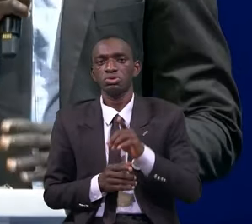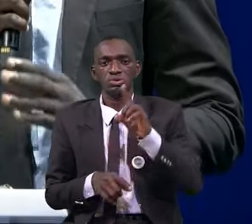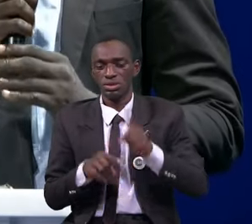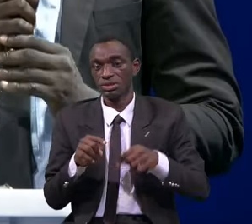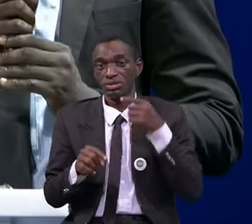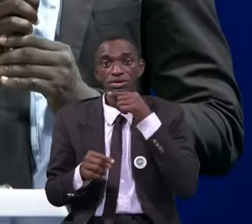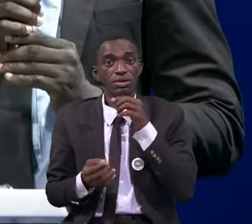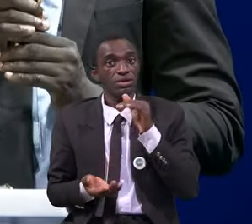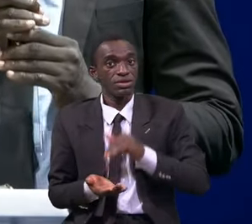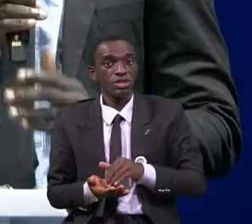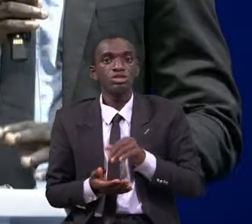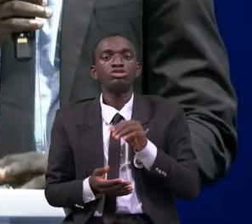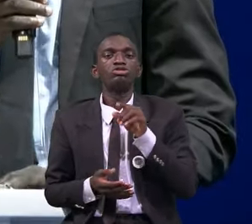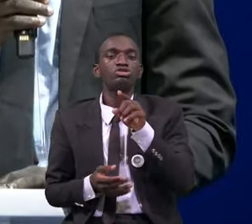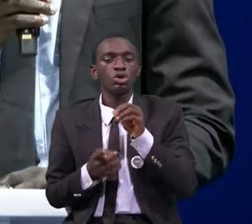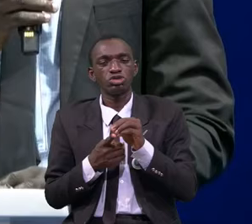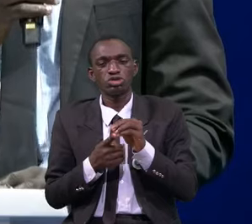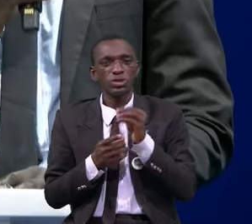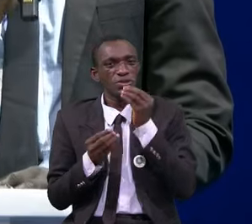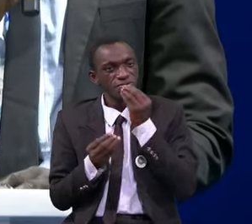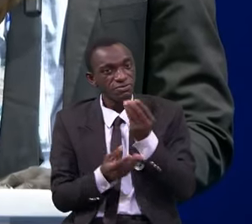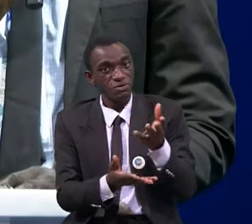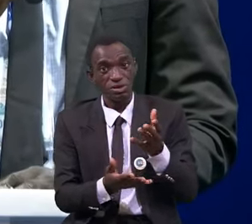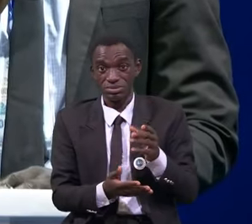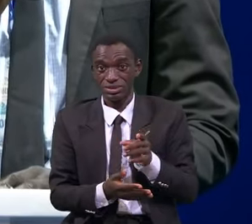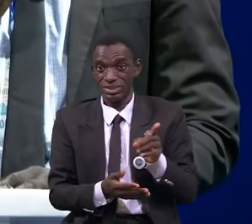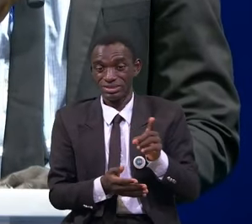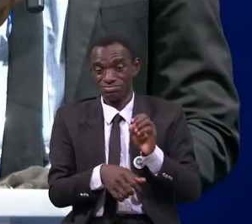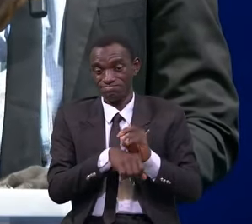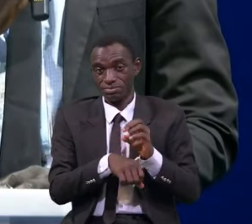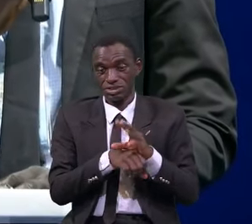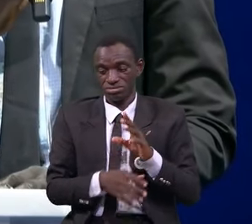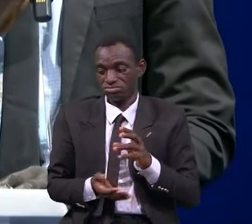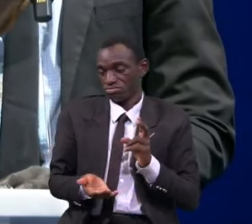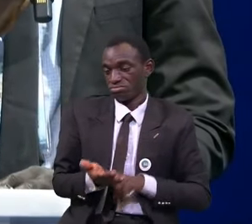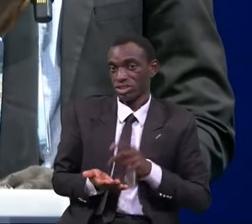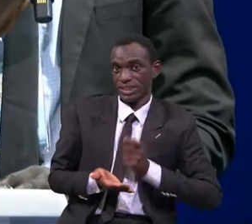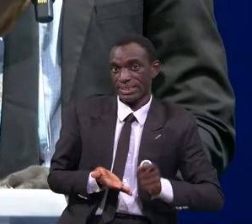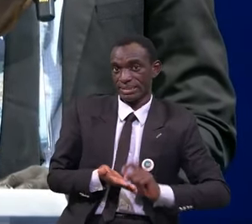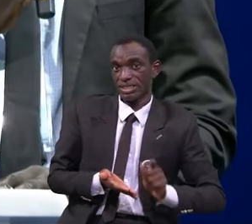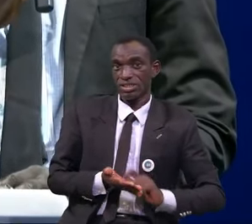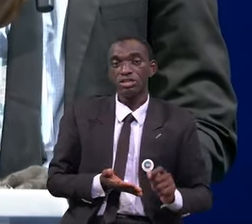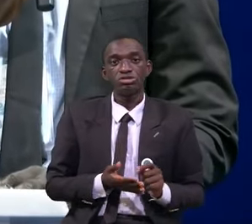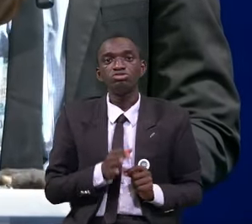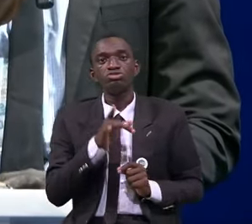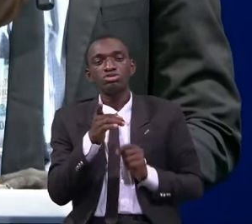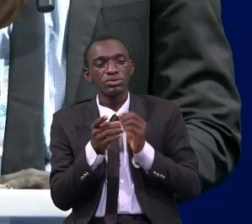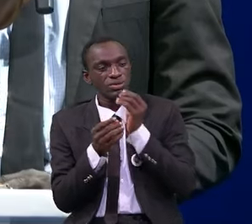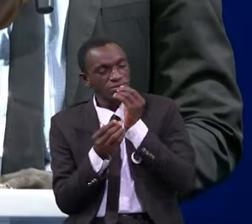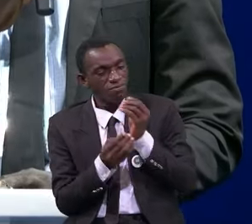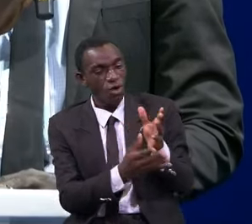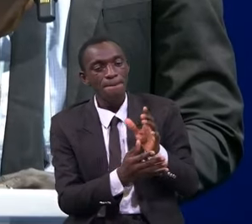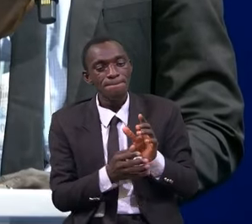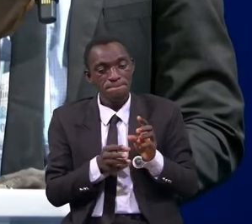also of the location where you come from. Et dites-nous d'où vous venez. Make it explicit. Rendez cela